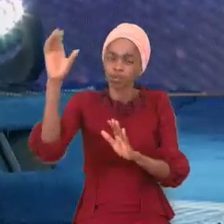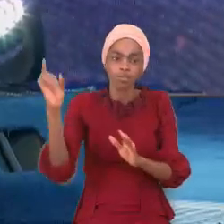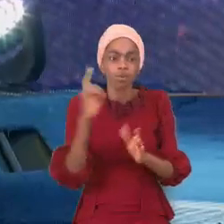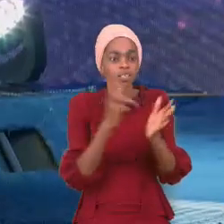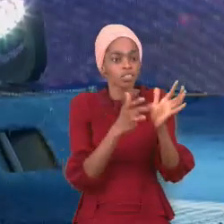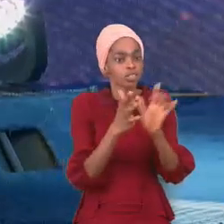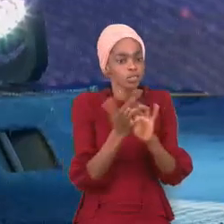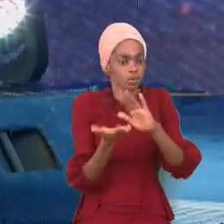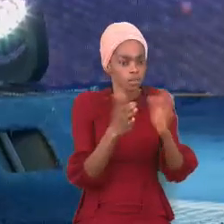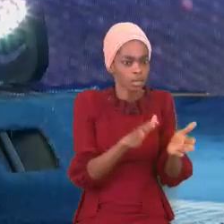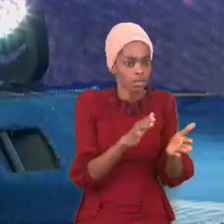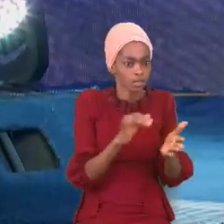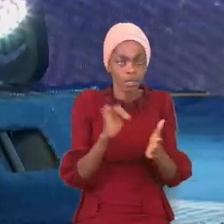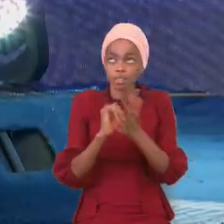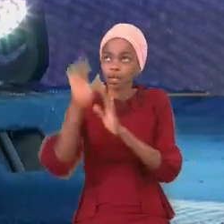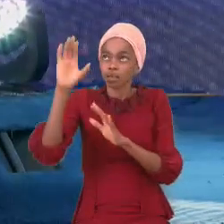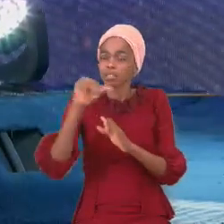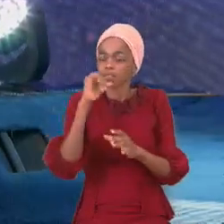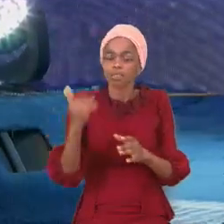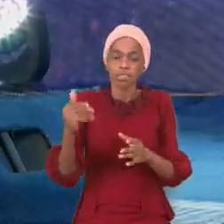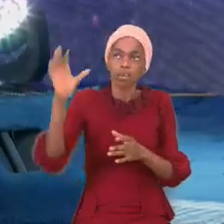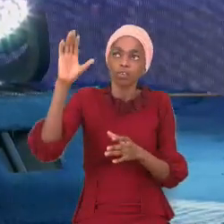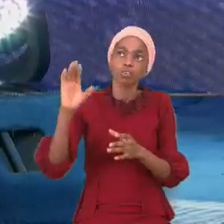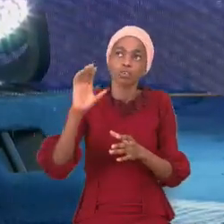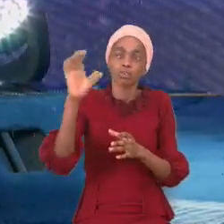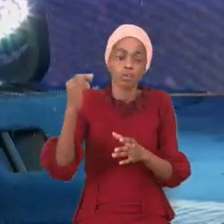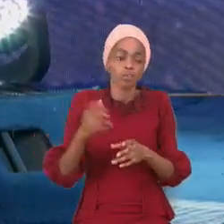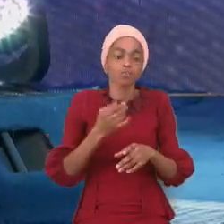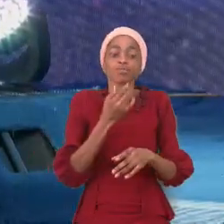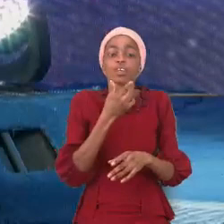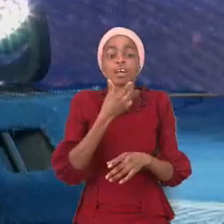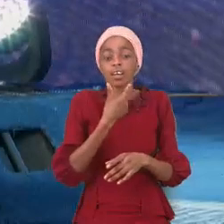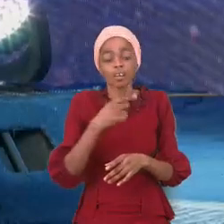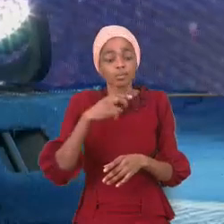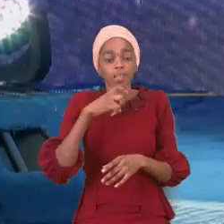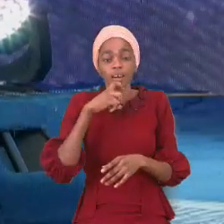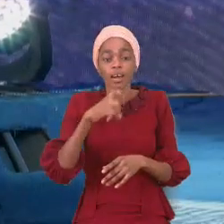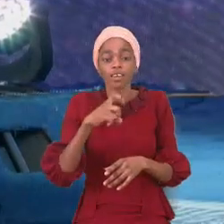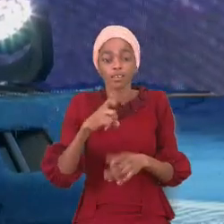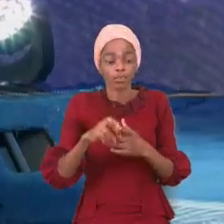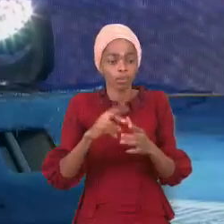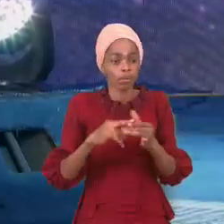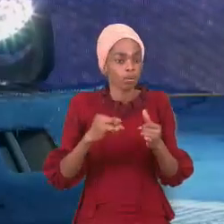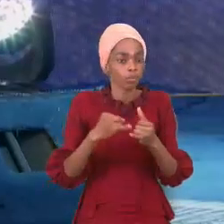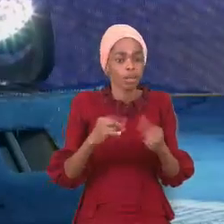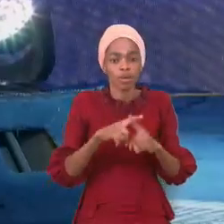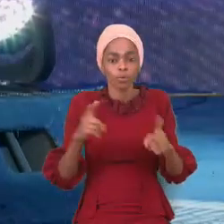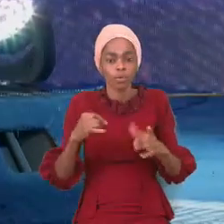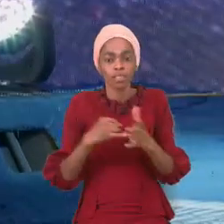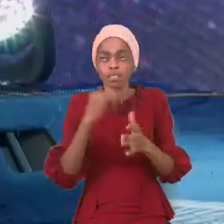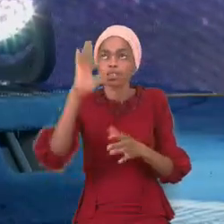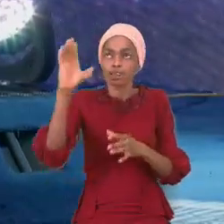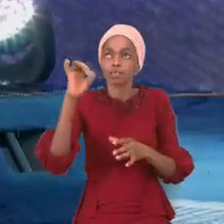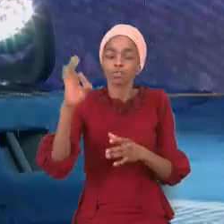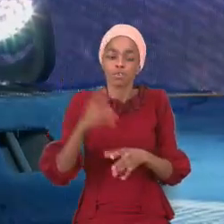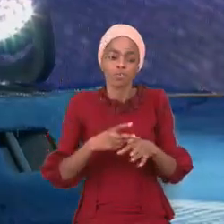is not the cross of iron, it's not the cross of, you know, a metal, brass, it's a cross of wood. That's the tree.